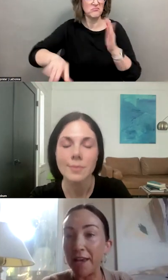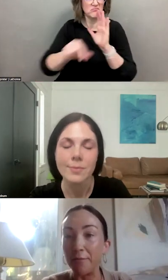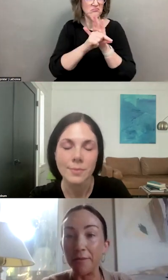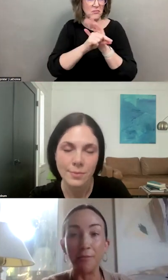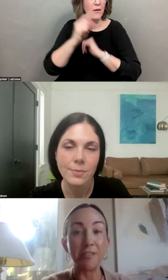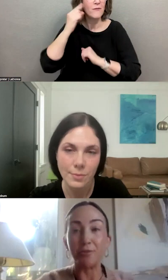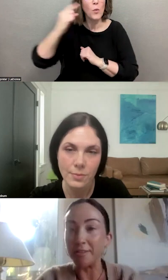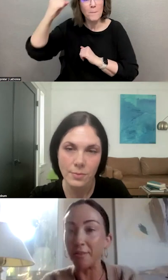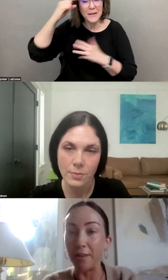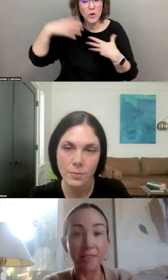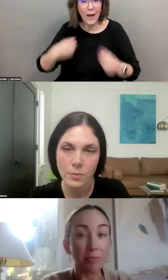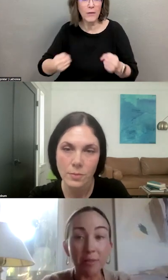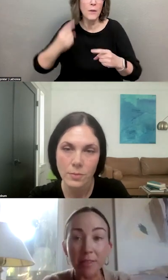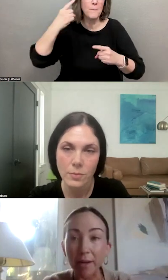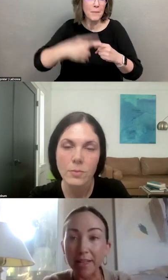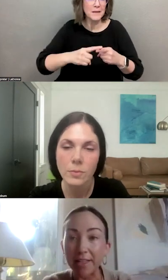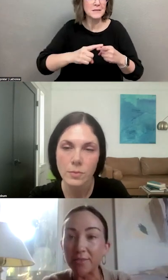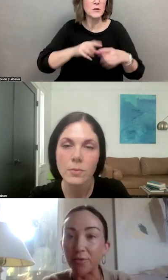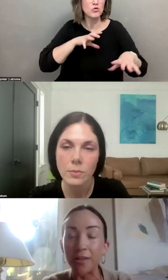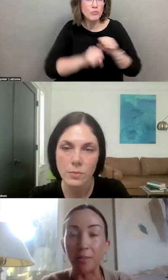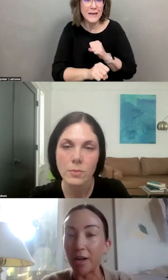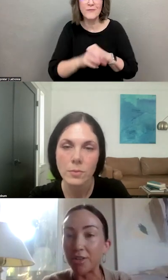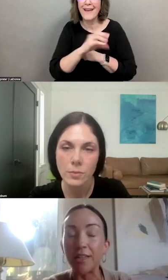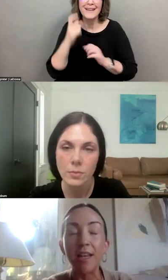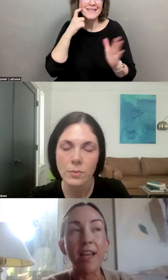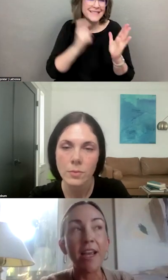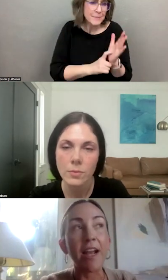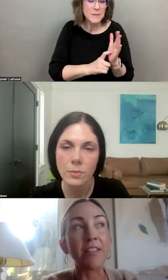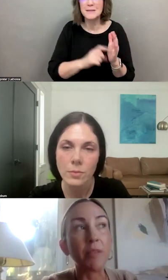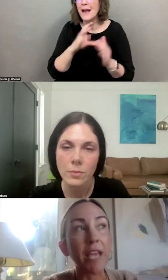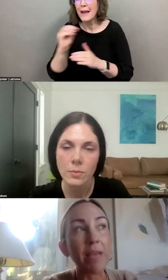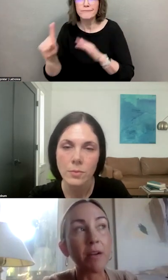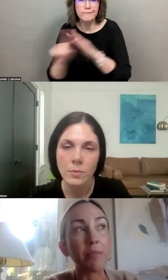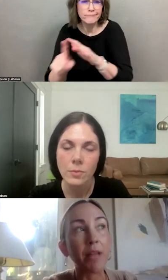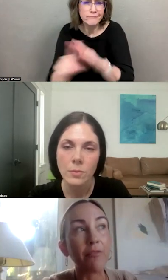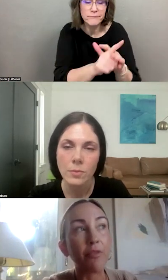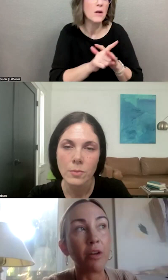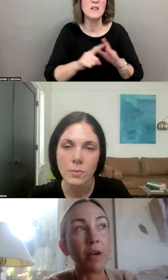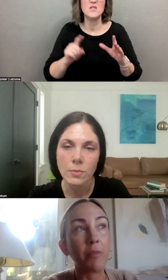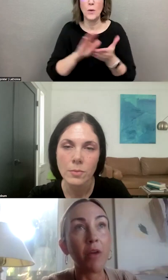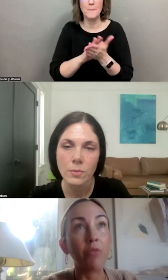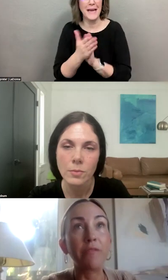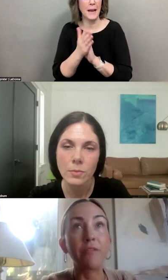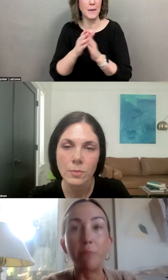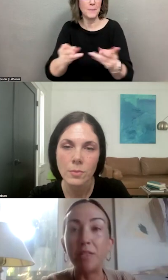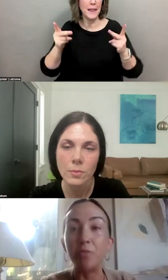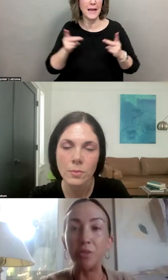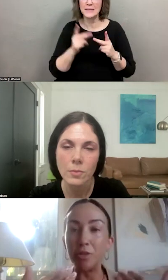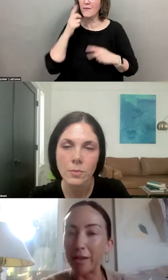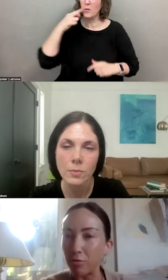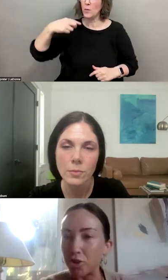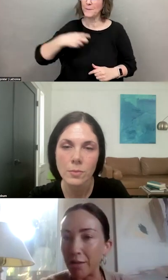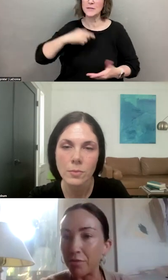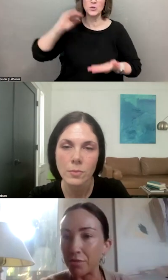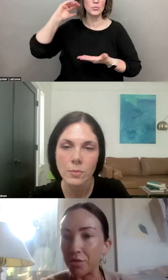grief and the resurgence of a lot of symptoms of my eating disorder and depression. And so it became a platform, not only for me to reduce